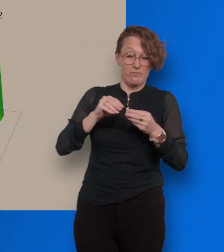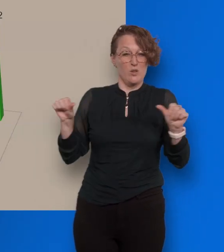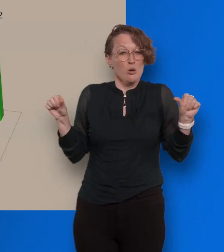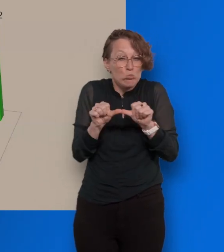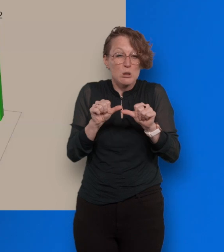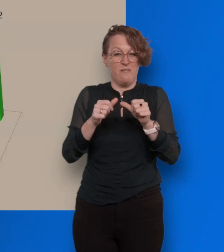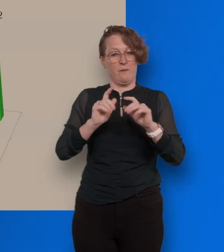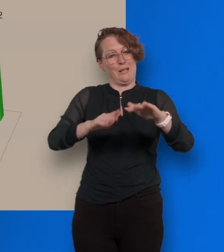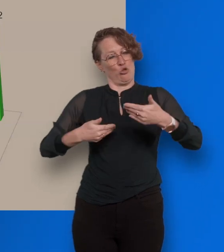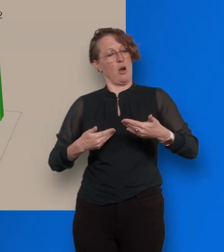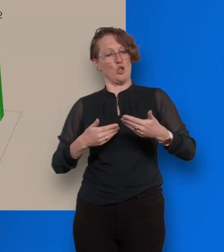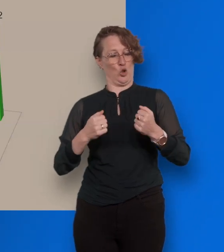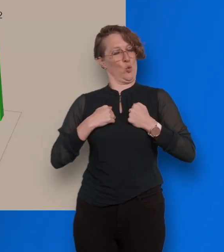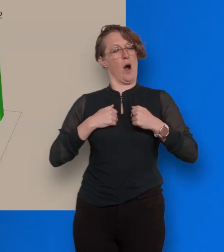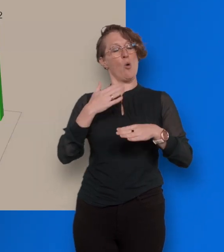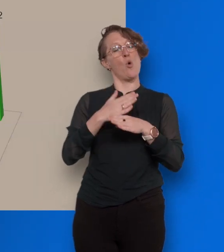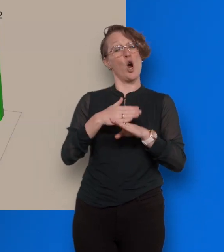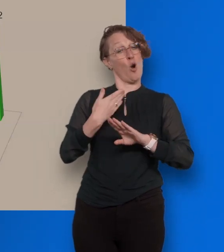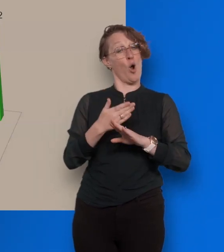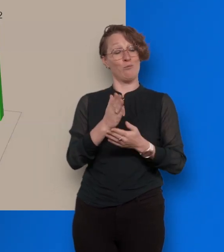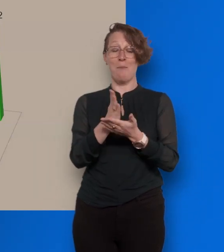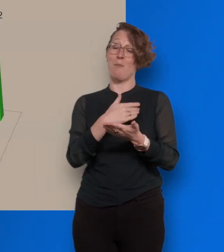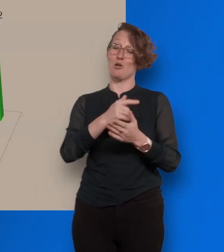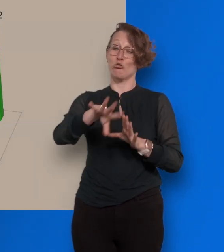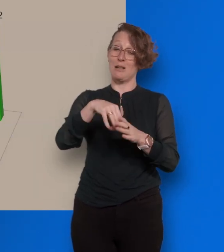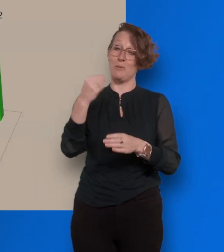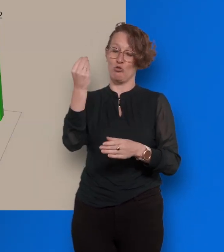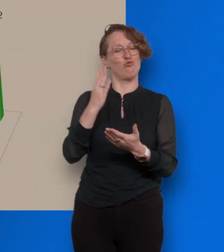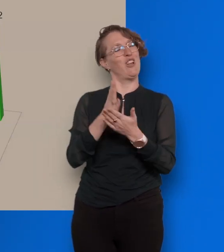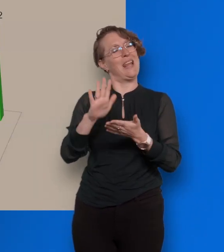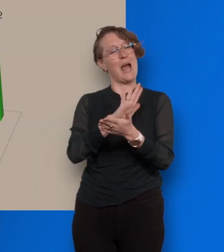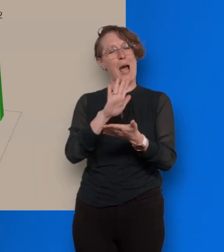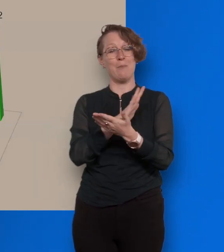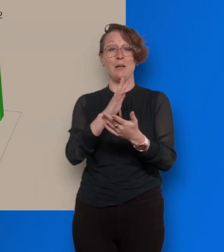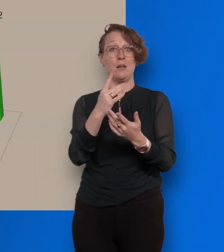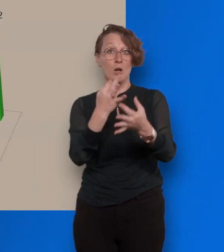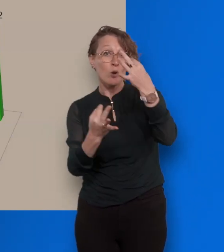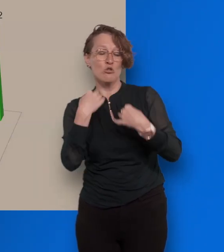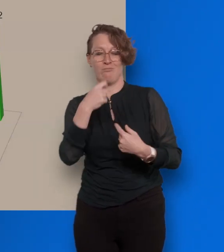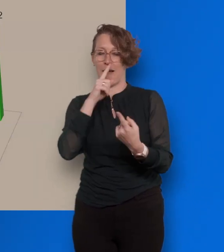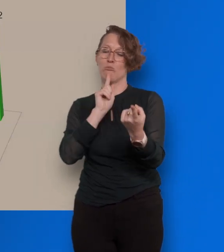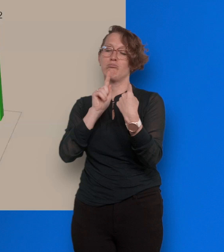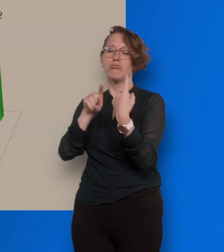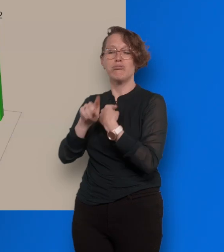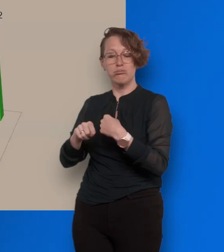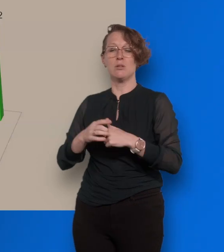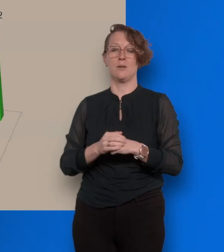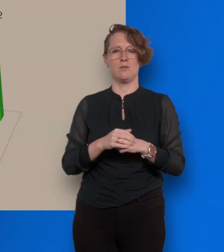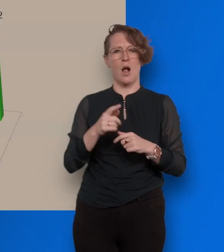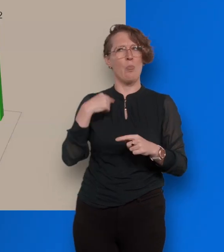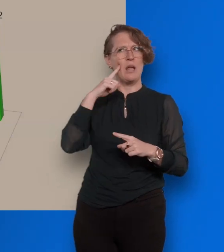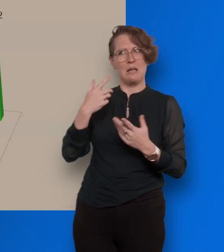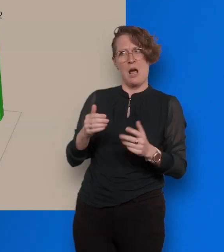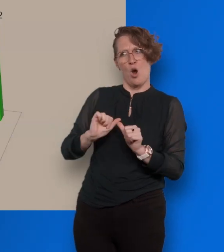our work on partial randomisation, and I'm very happy to answer questions at a later stage after we've heard, I think, from